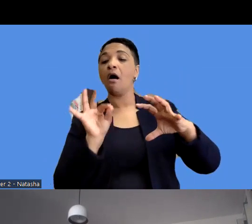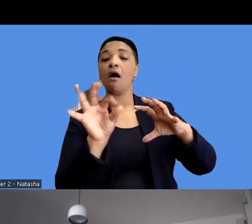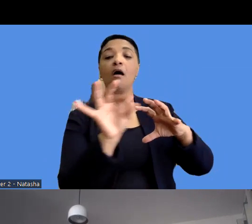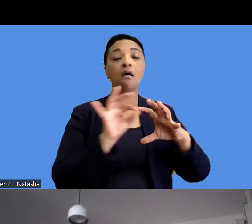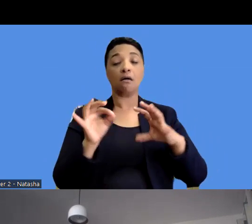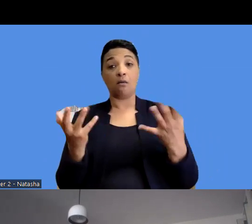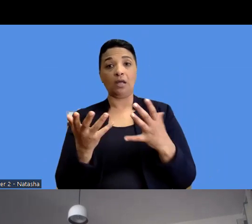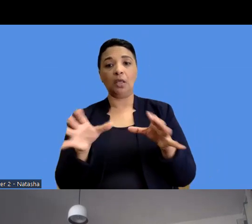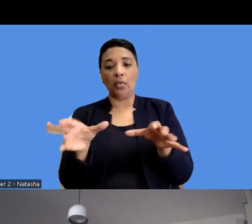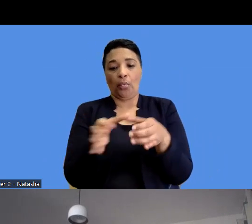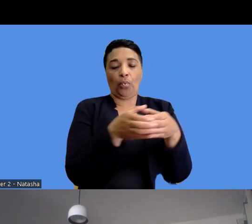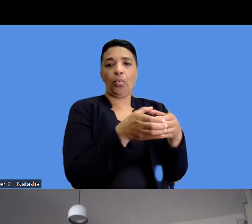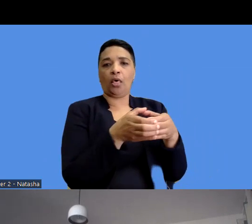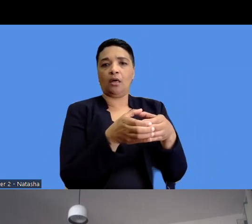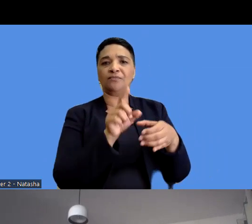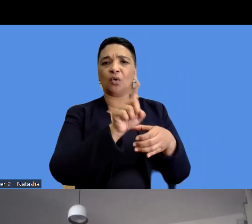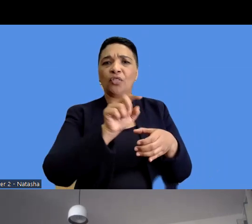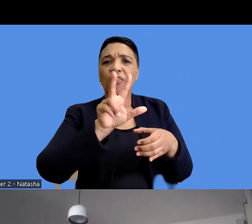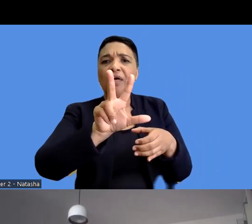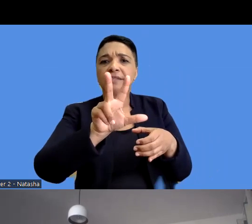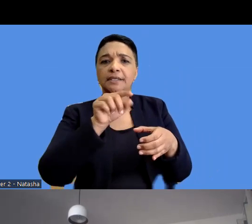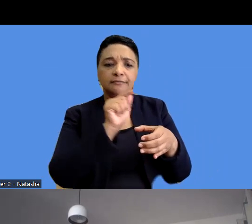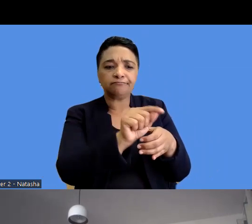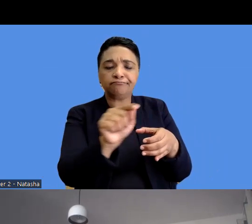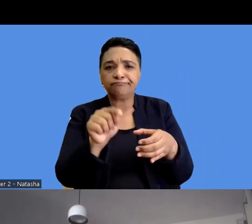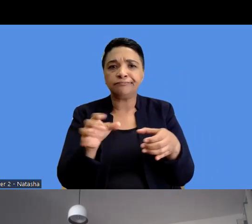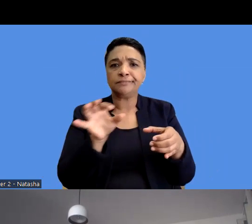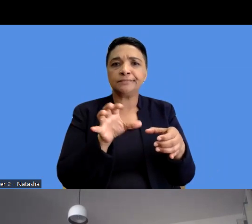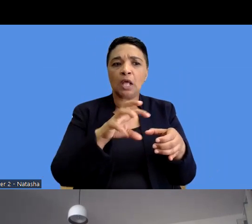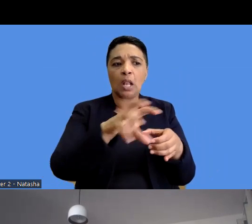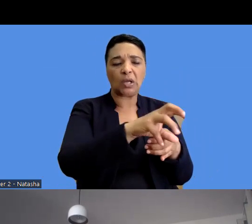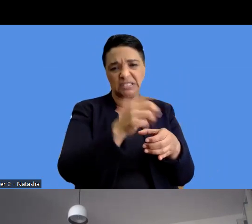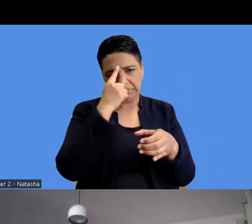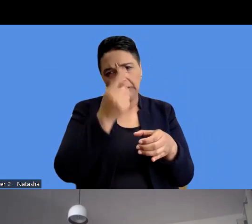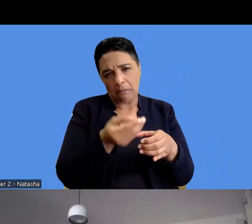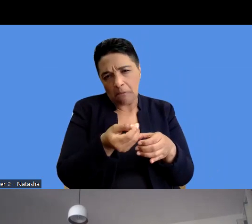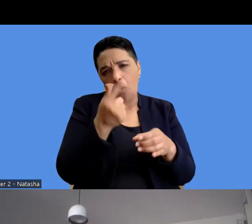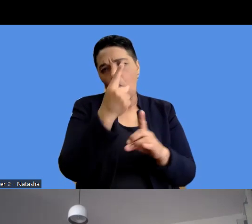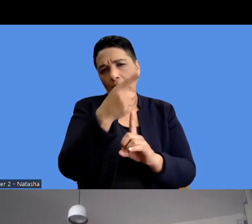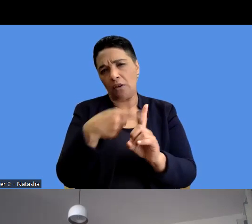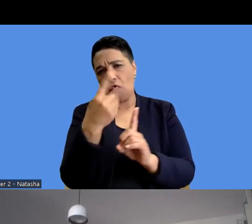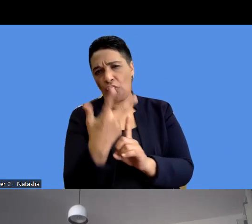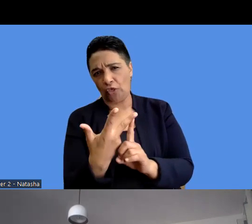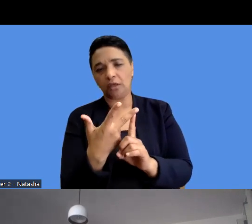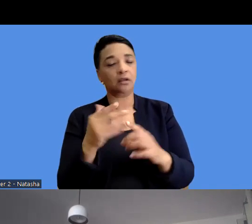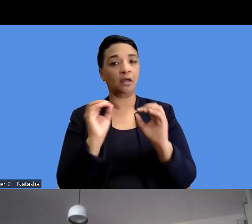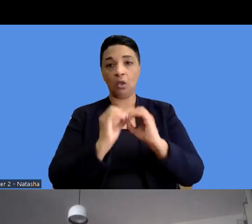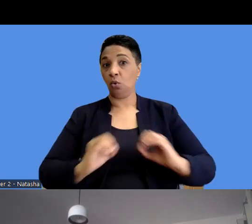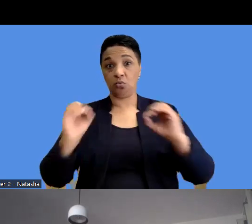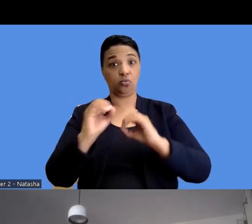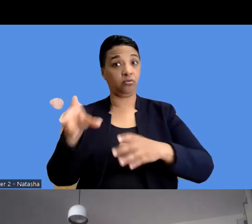only 13 locations, so about a bit more than a third, did not have any disability